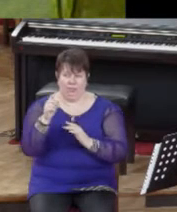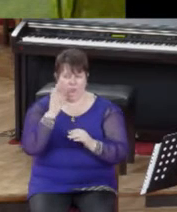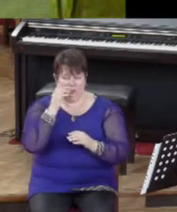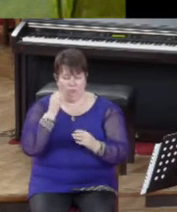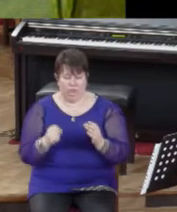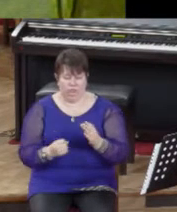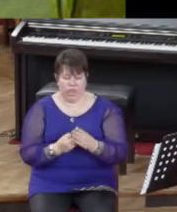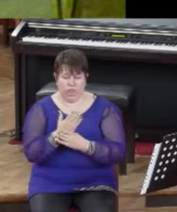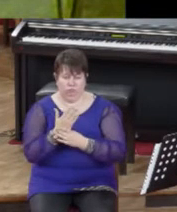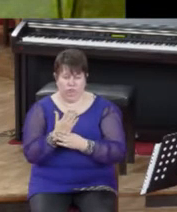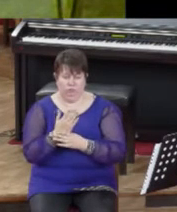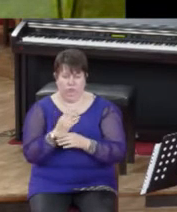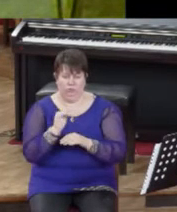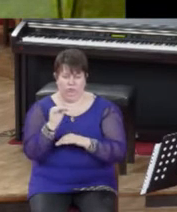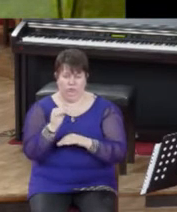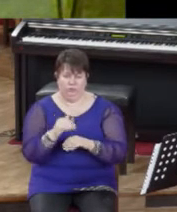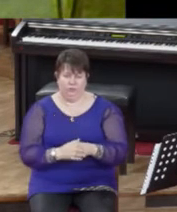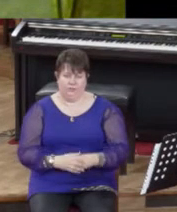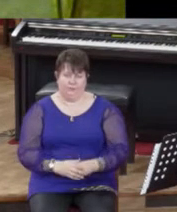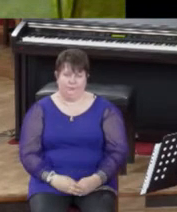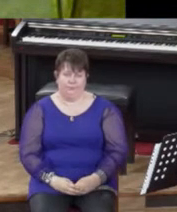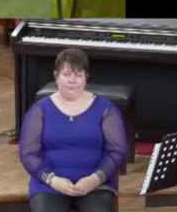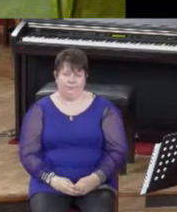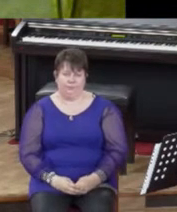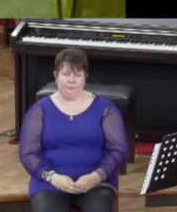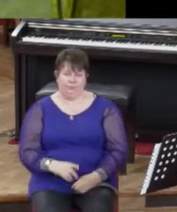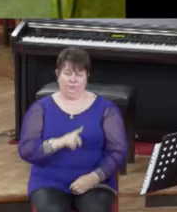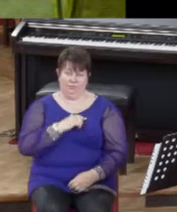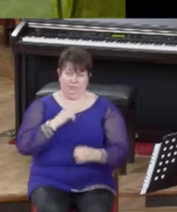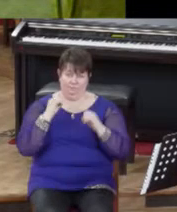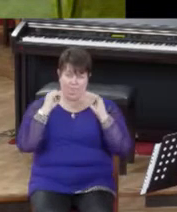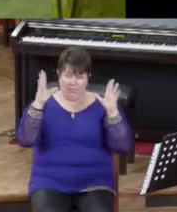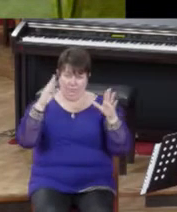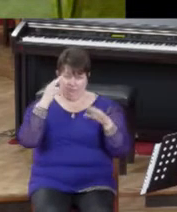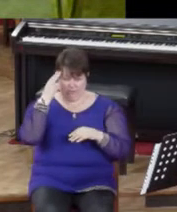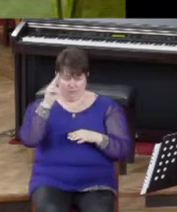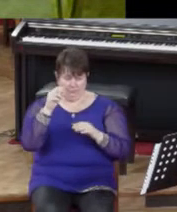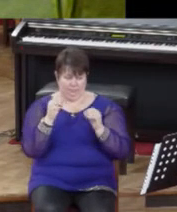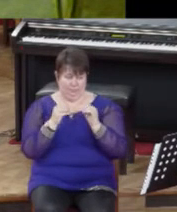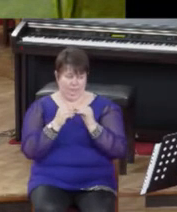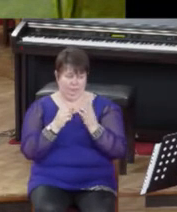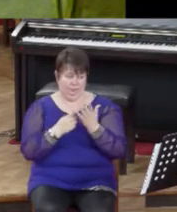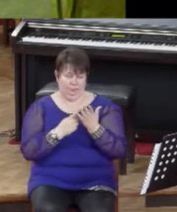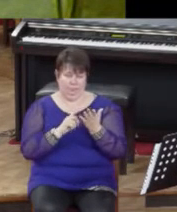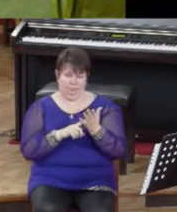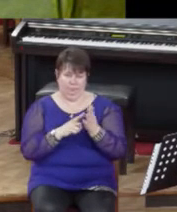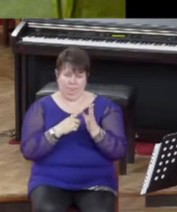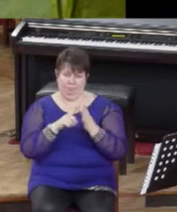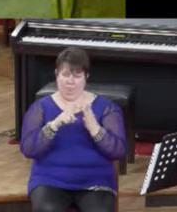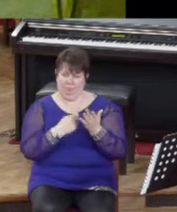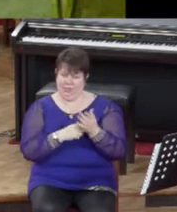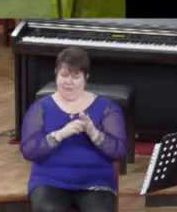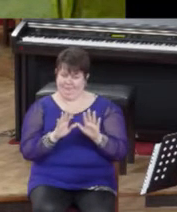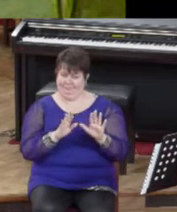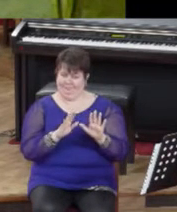fruitful in his life. As for famous people called Blair, I'm not even going there.